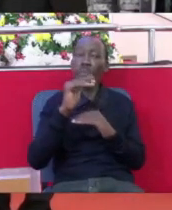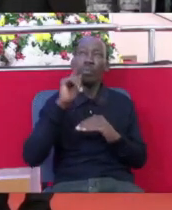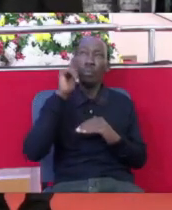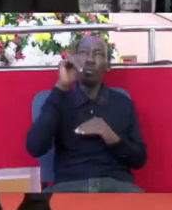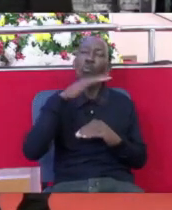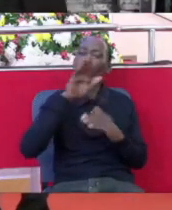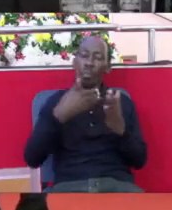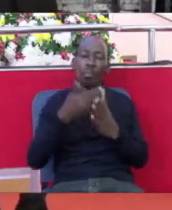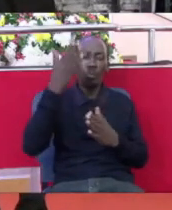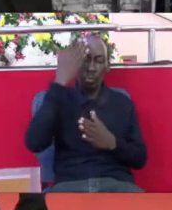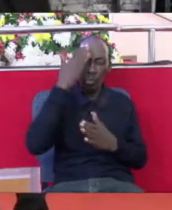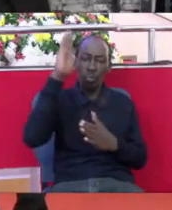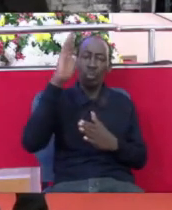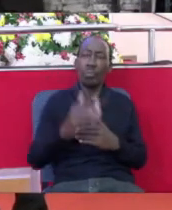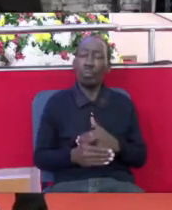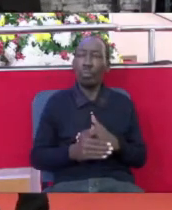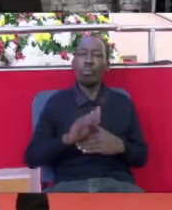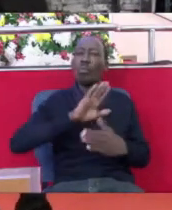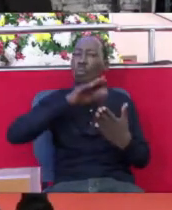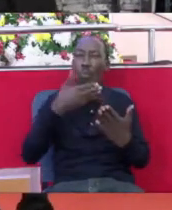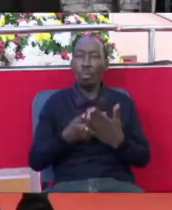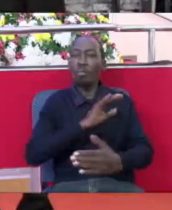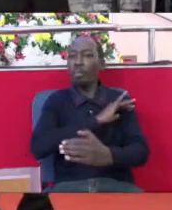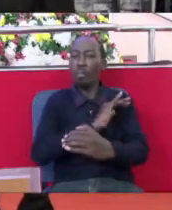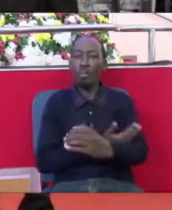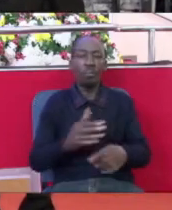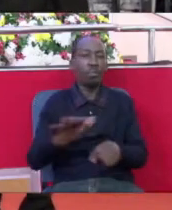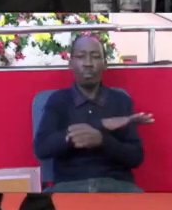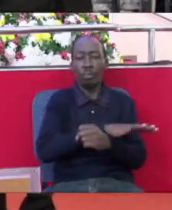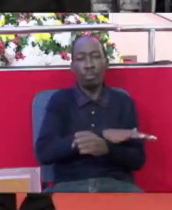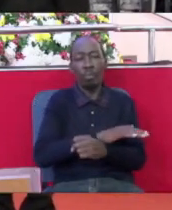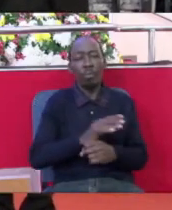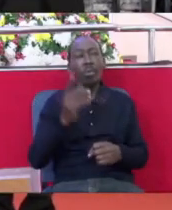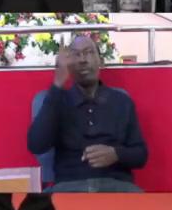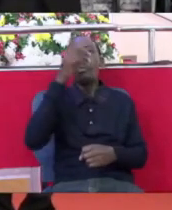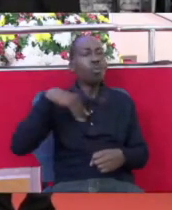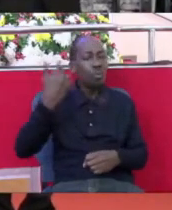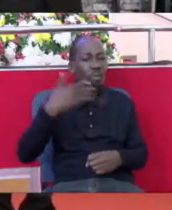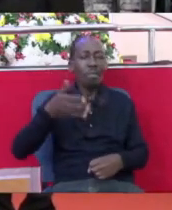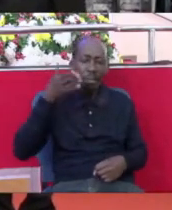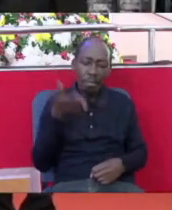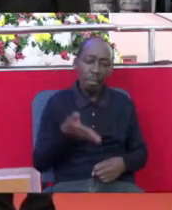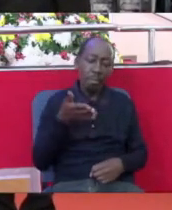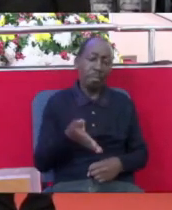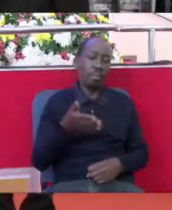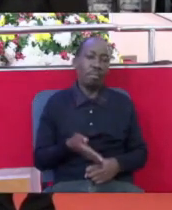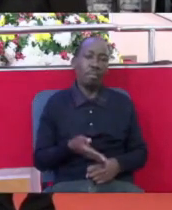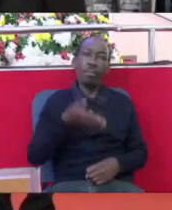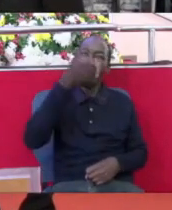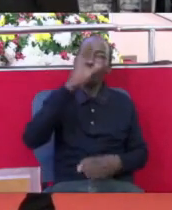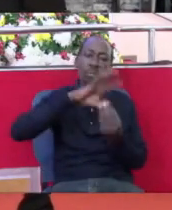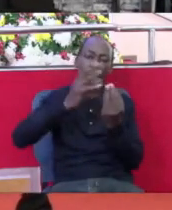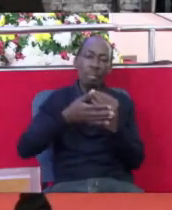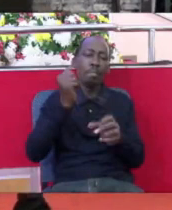knowing. Yeye ni yule ambaye anajua. All powerful. Yule ambaye ni muweza. The ever present God. Yule ambaye yupo kila wakati. He is God the creator who